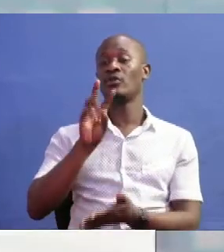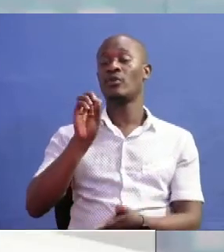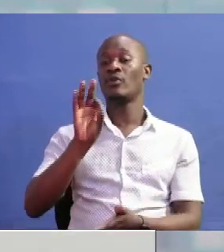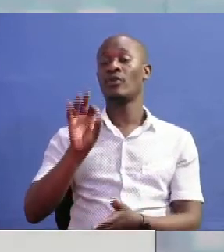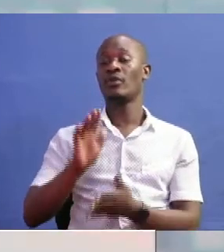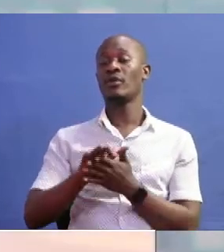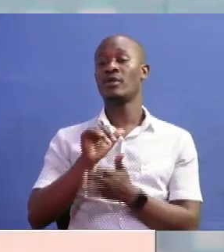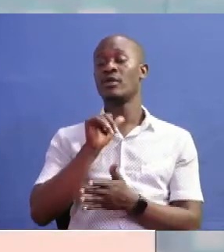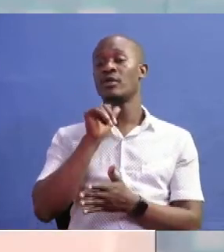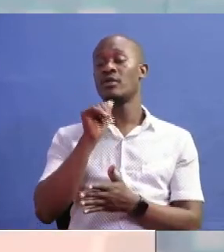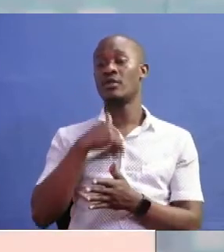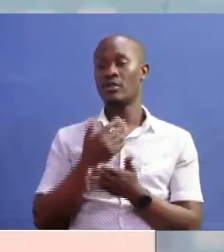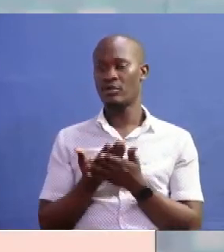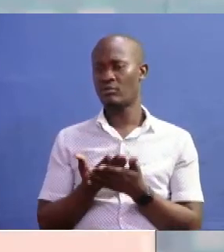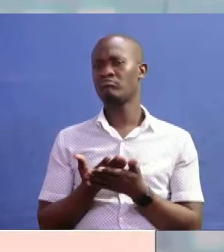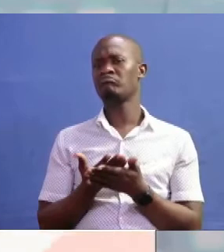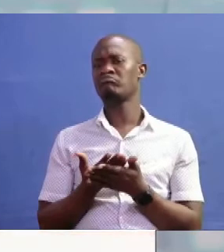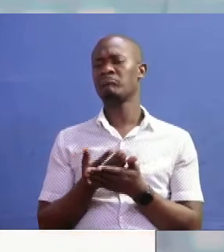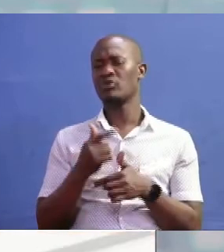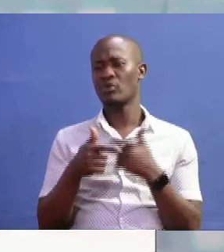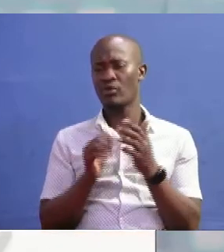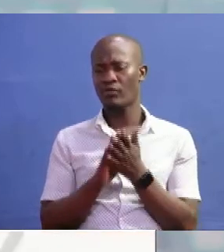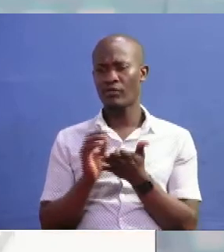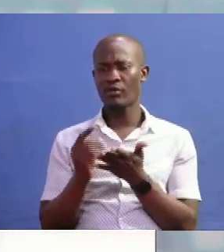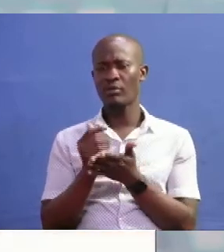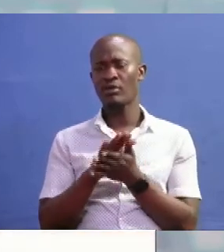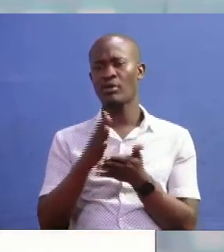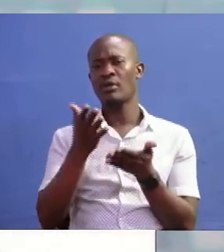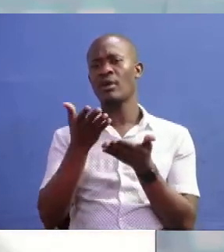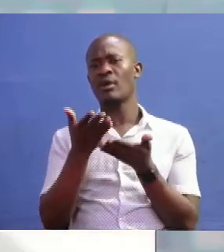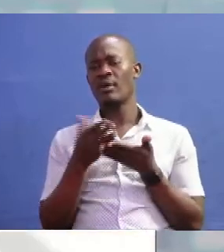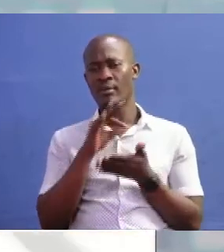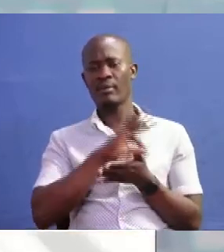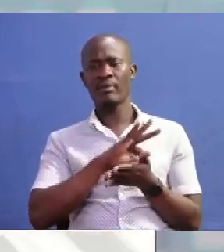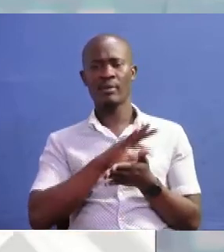not touch on the capital gains tax, and it did not touch on